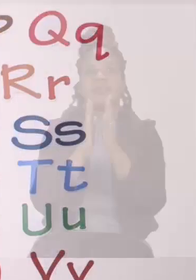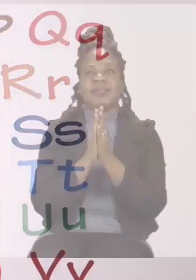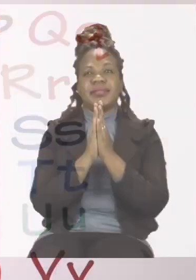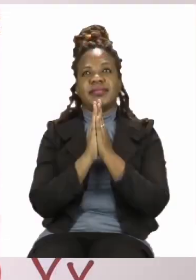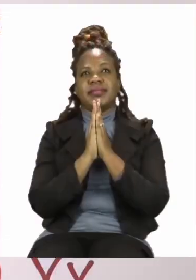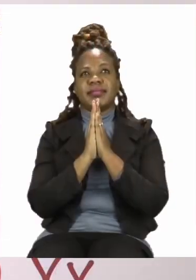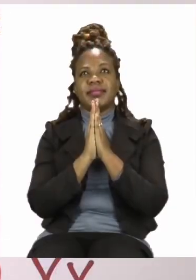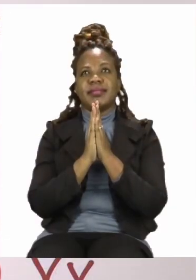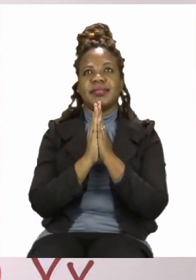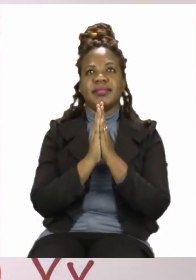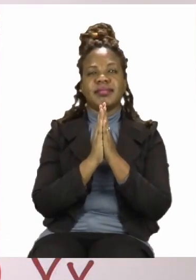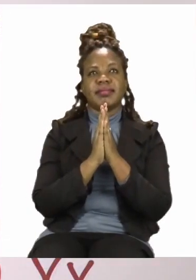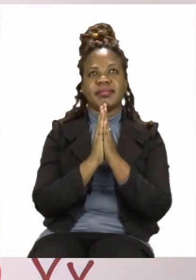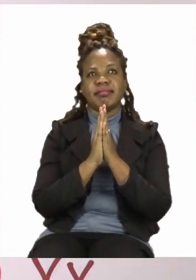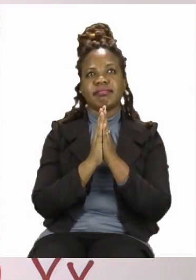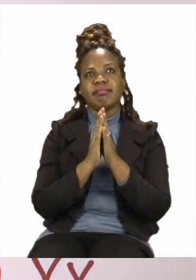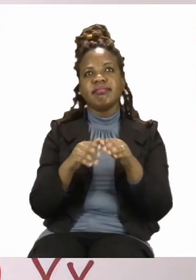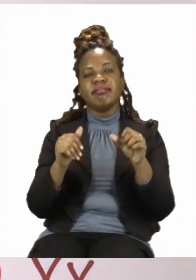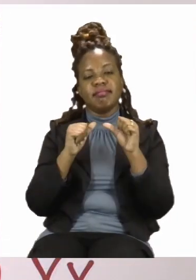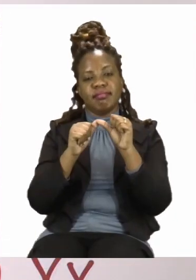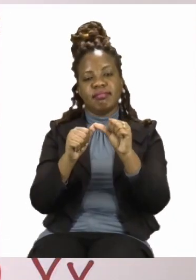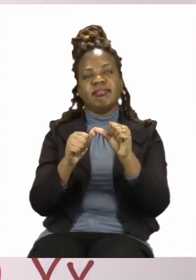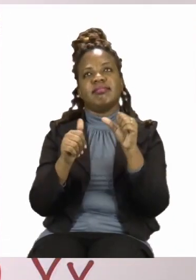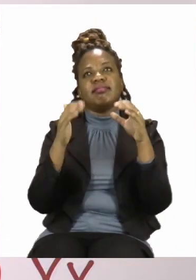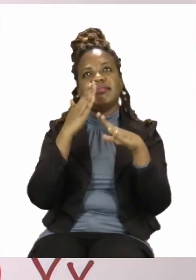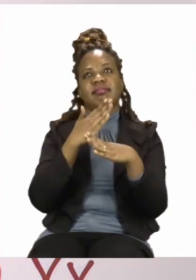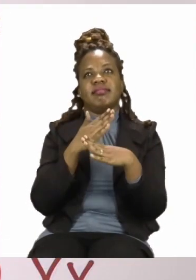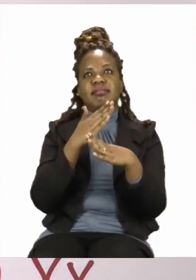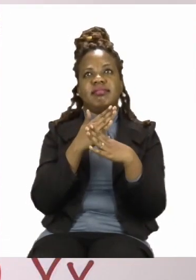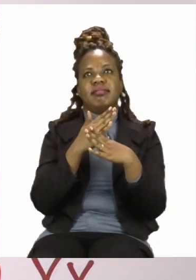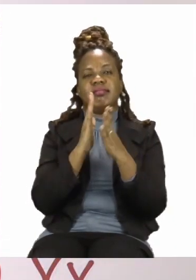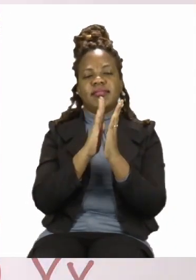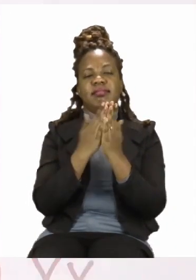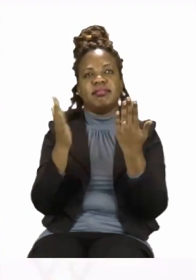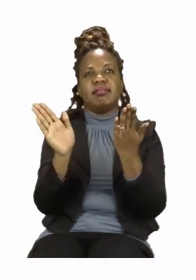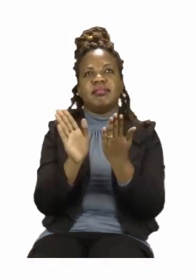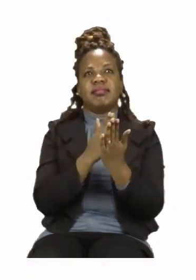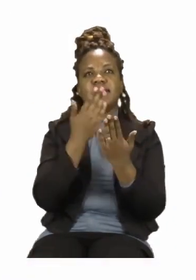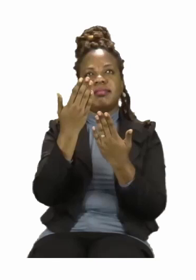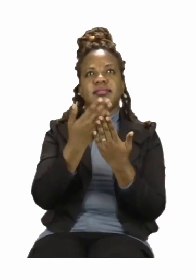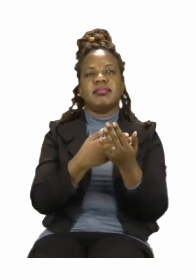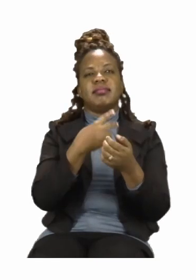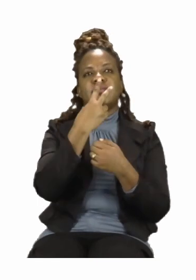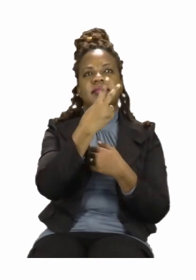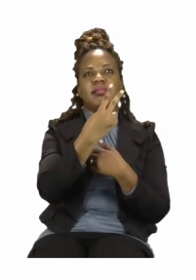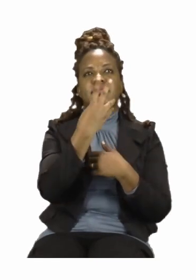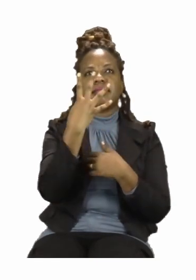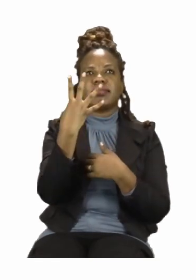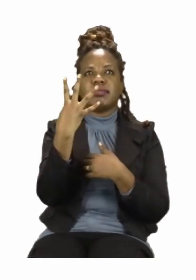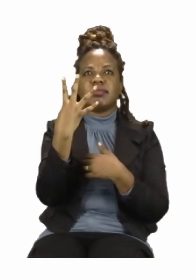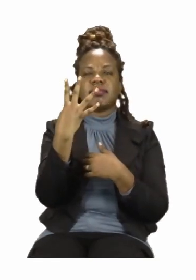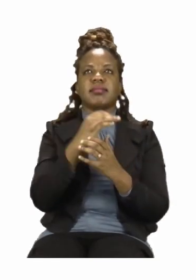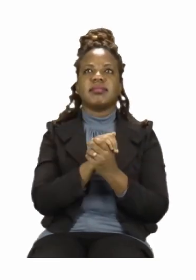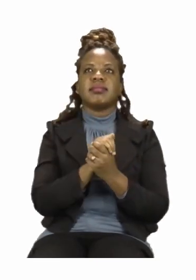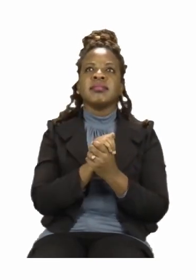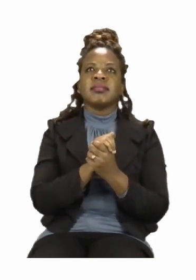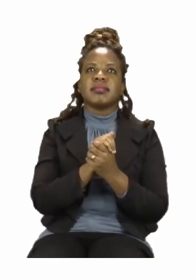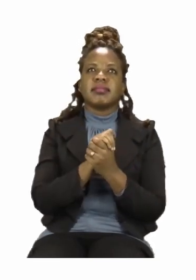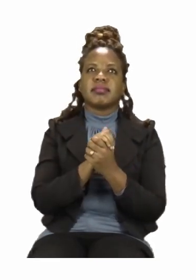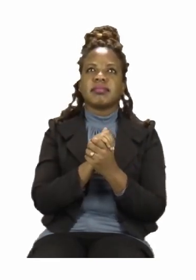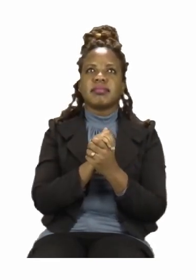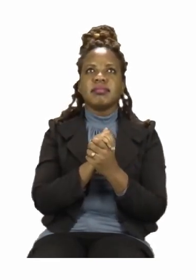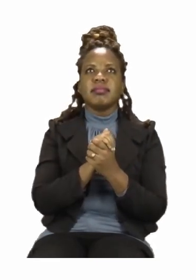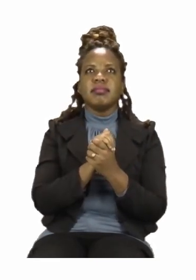Now for our exercise, let's move on to page 24. On page 24, we will